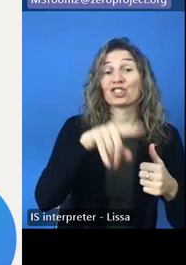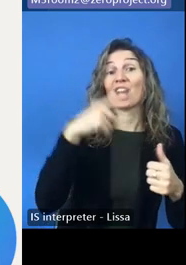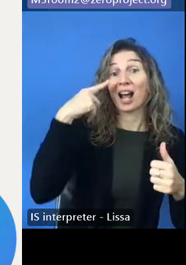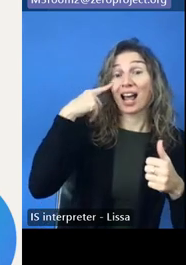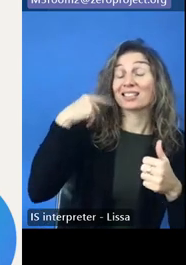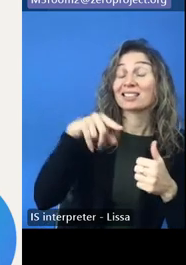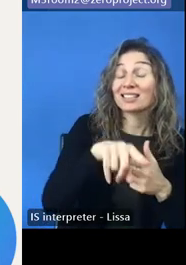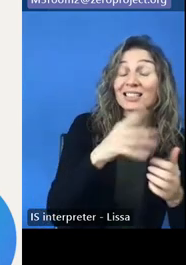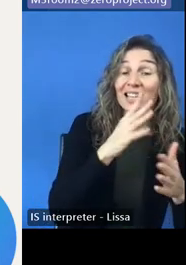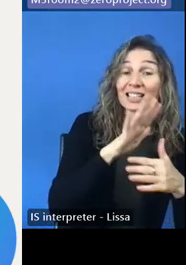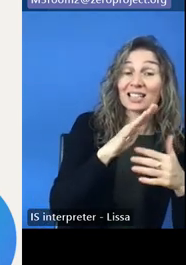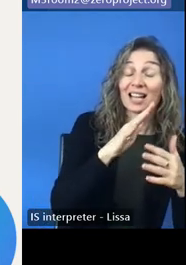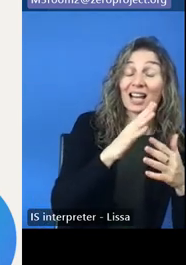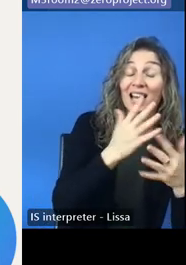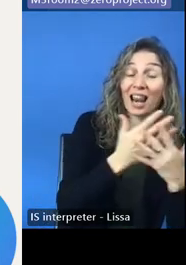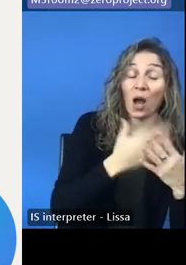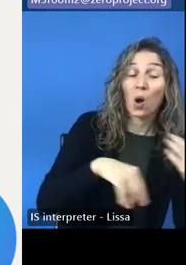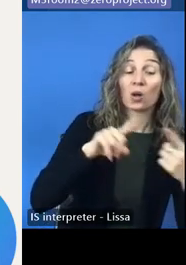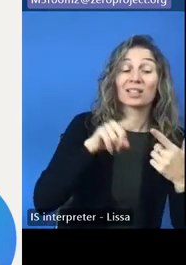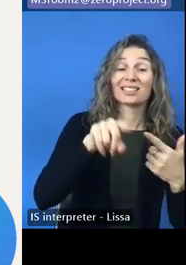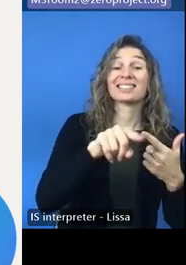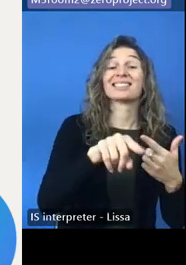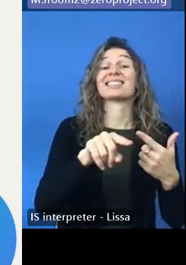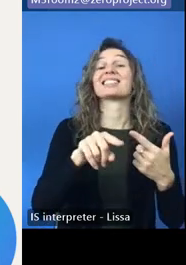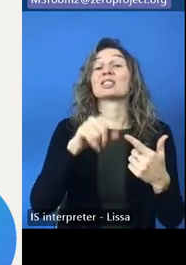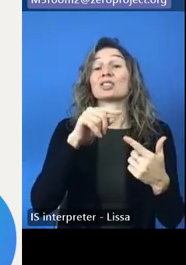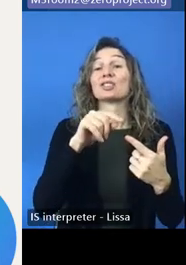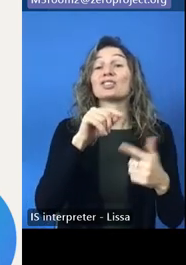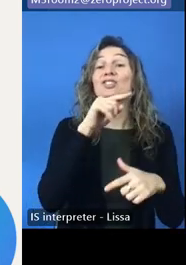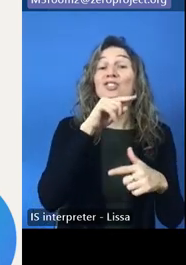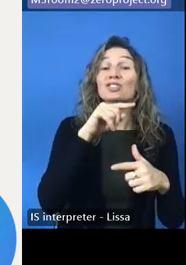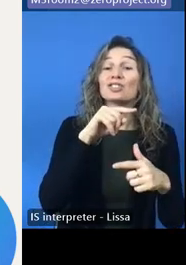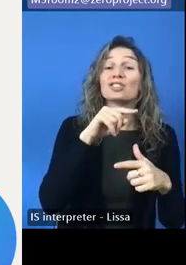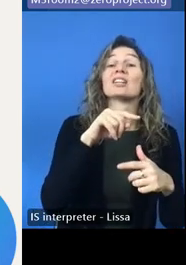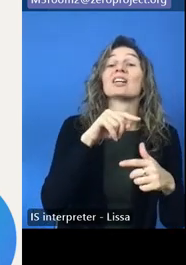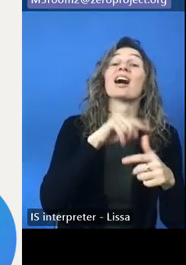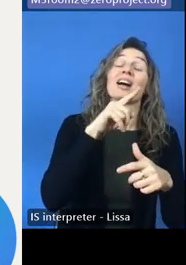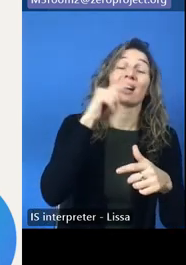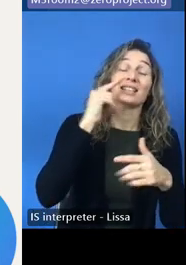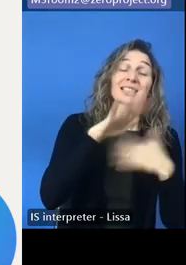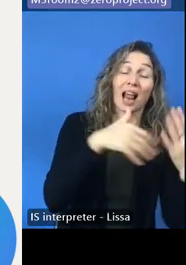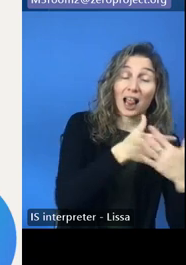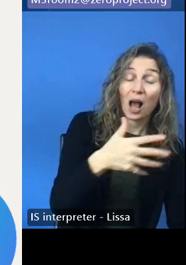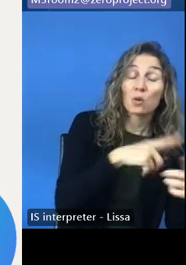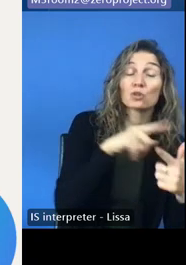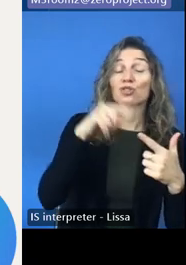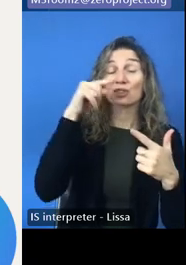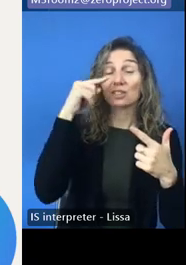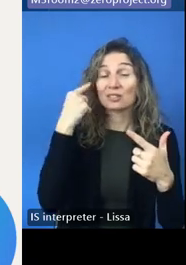in digital spheres, such as UX UI design, social media marketing, graphic design, motion design,